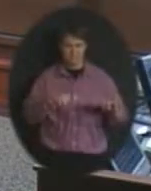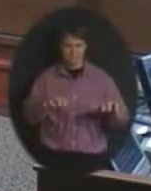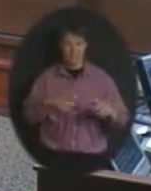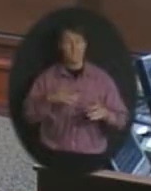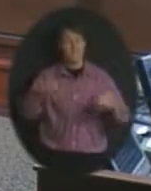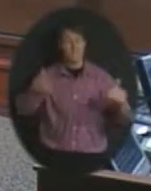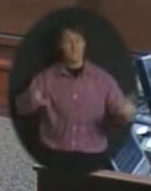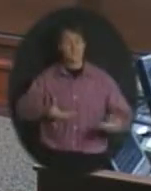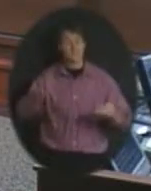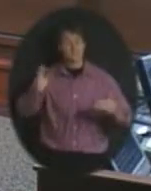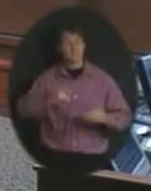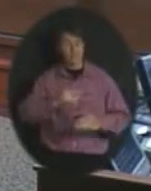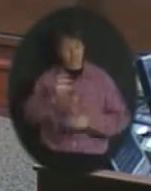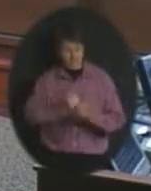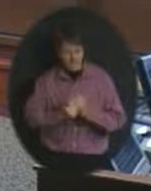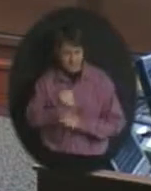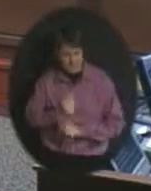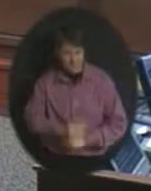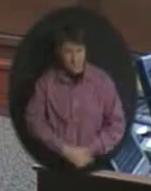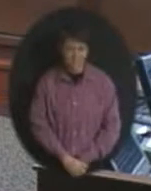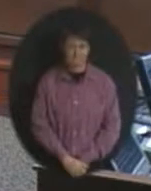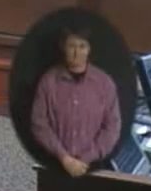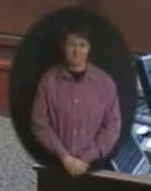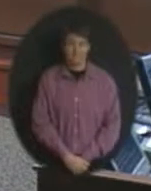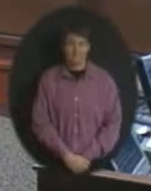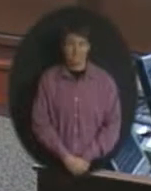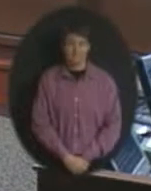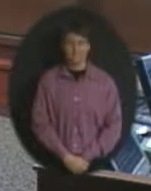Welcome back, everyone.